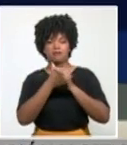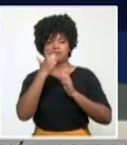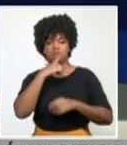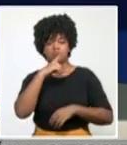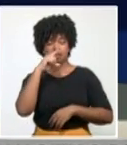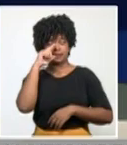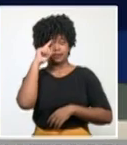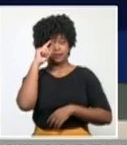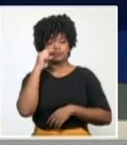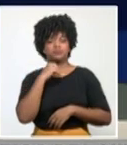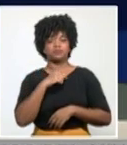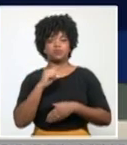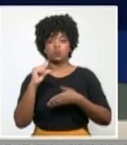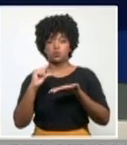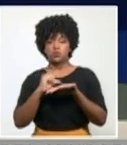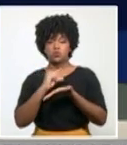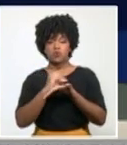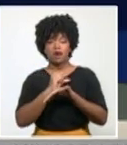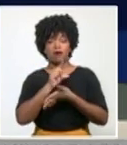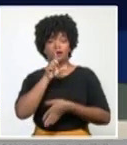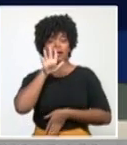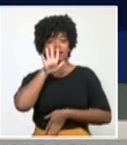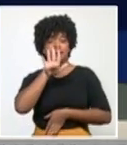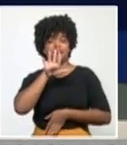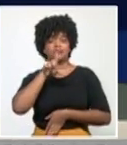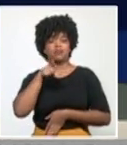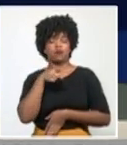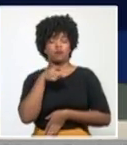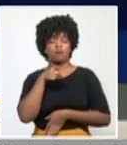16.67%, Guyana with 15.79%,